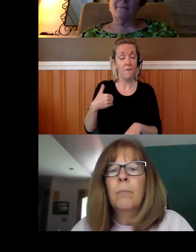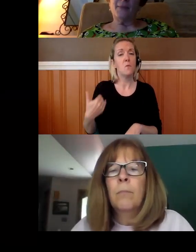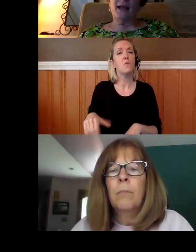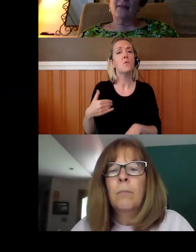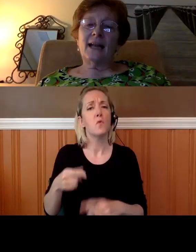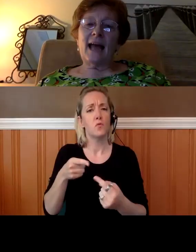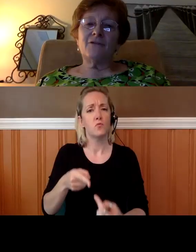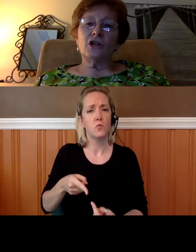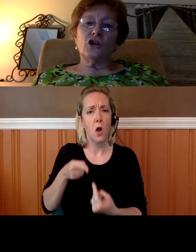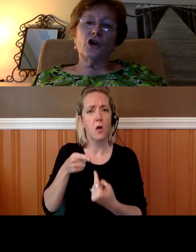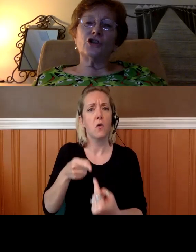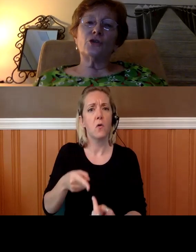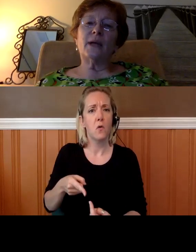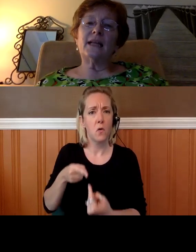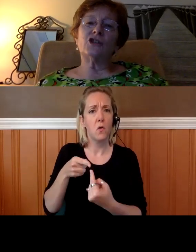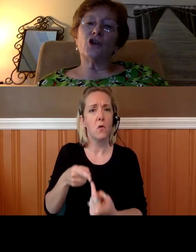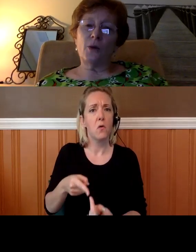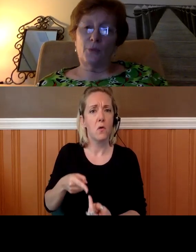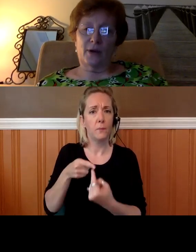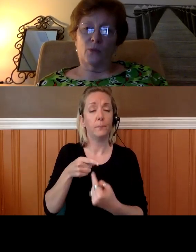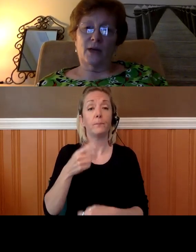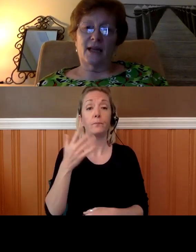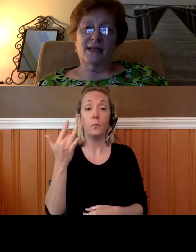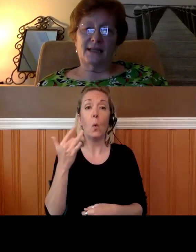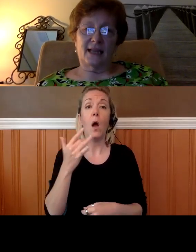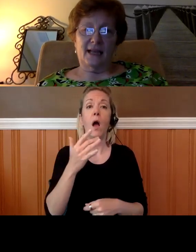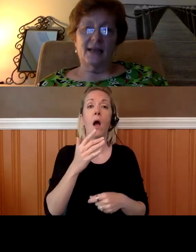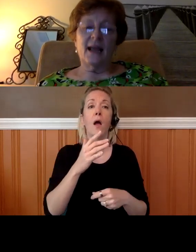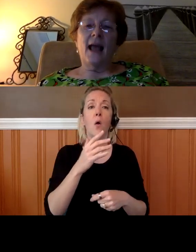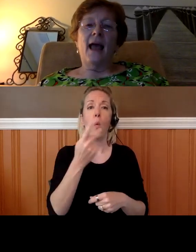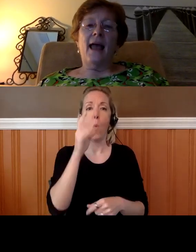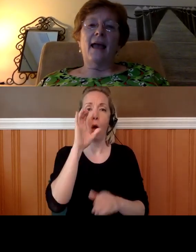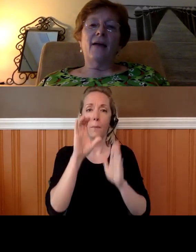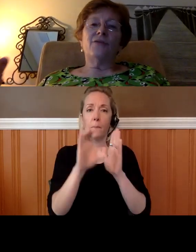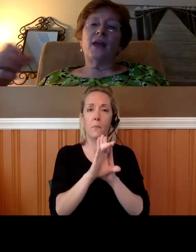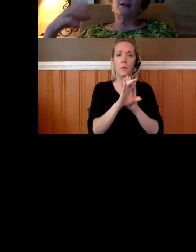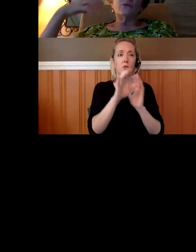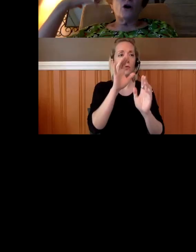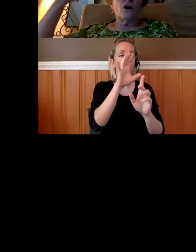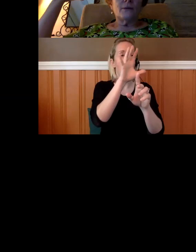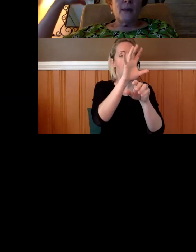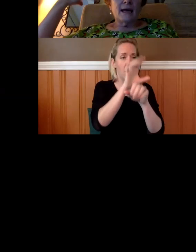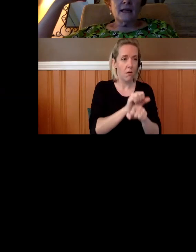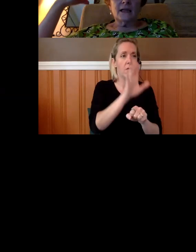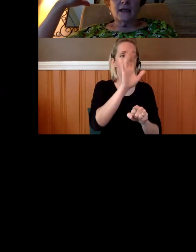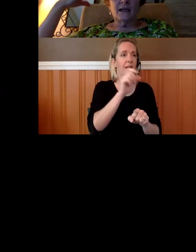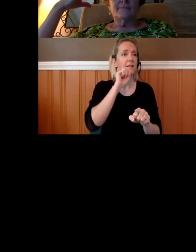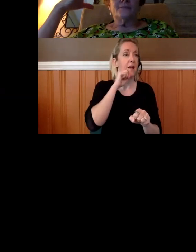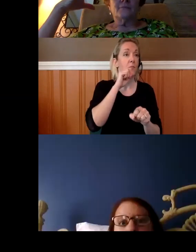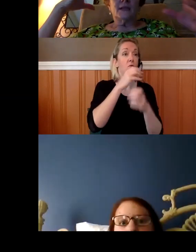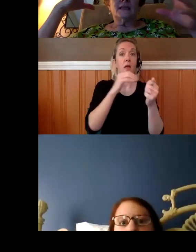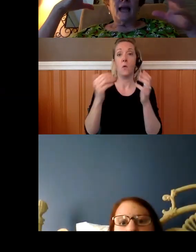CVI that have to learn to interpret what they see, and they don't